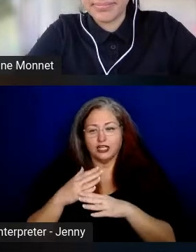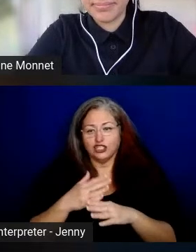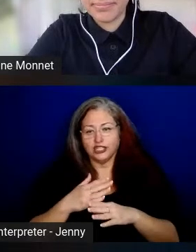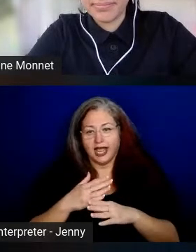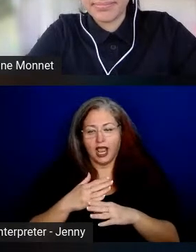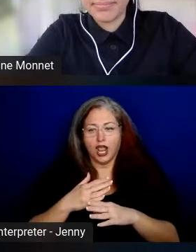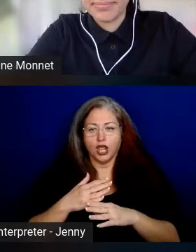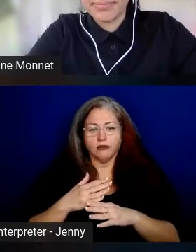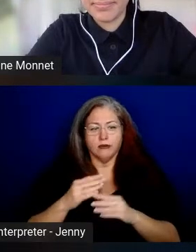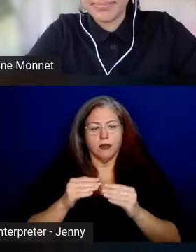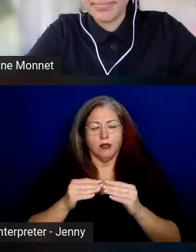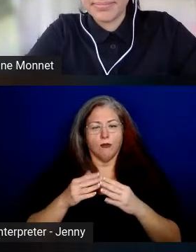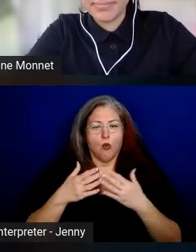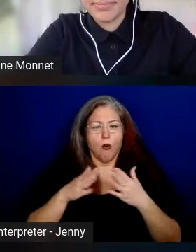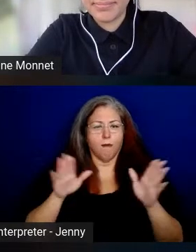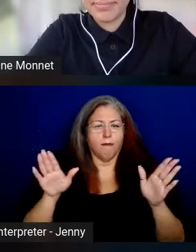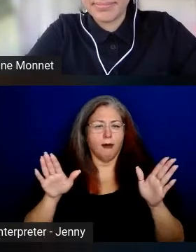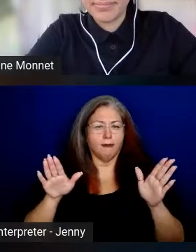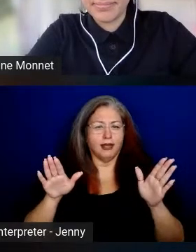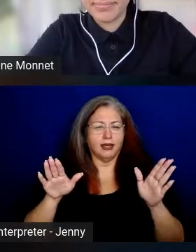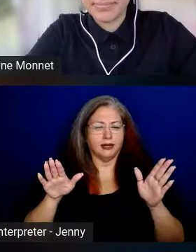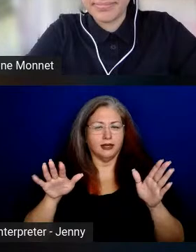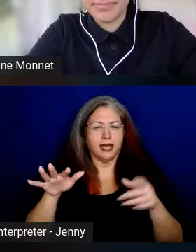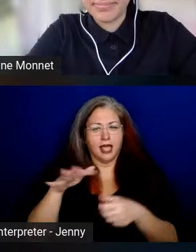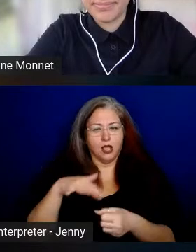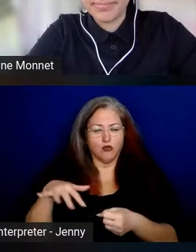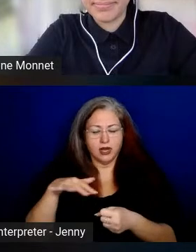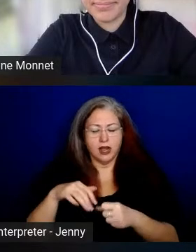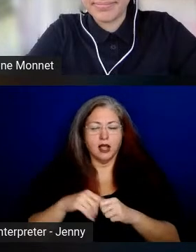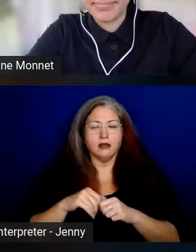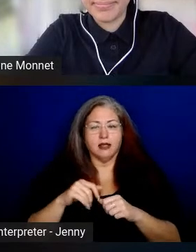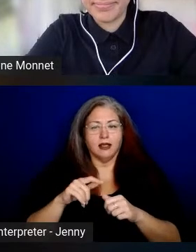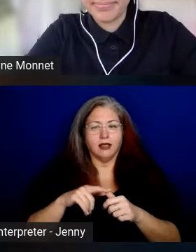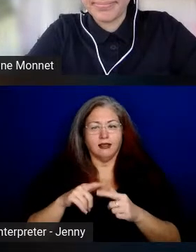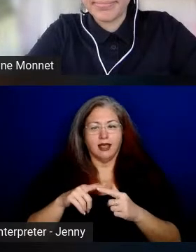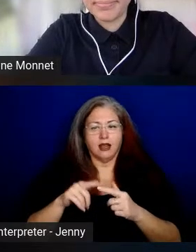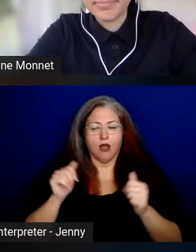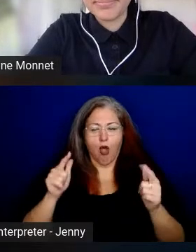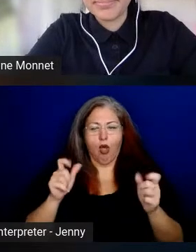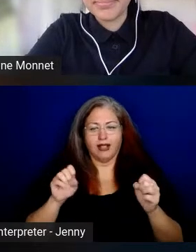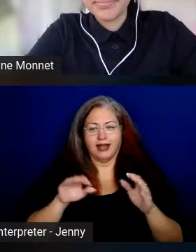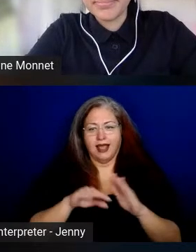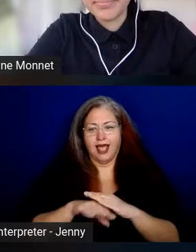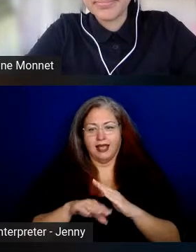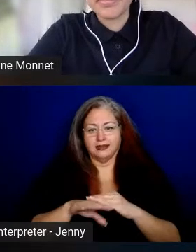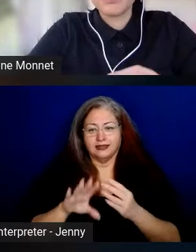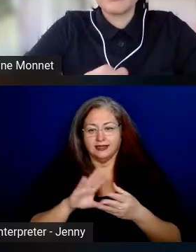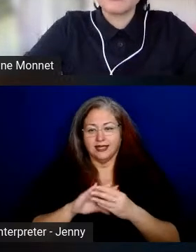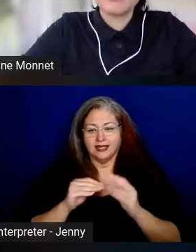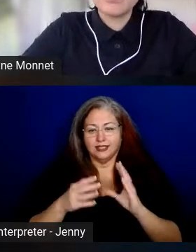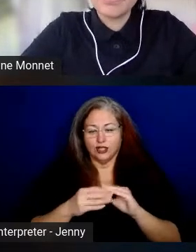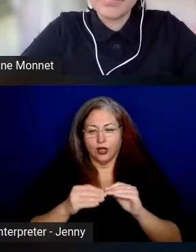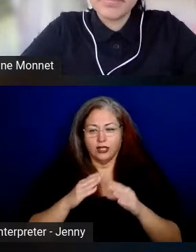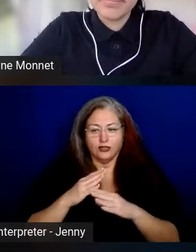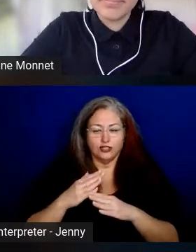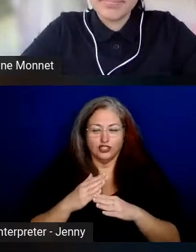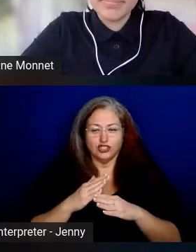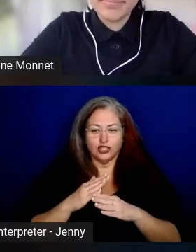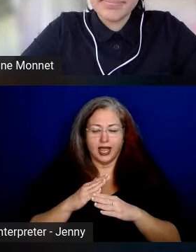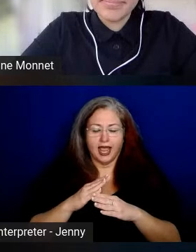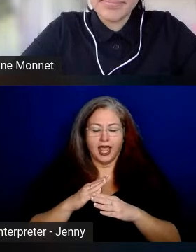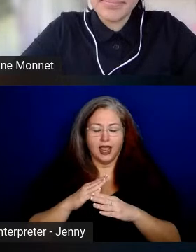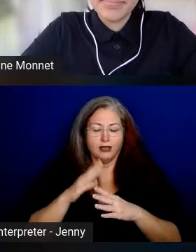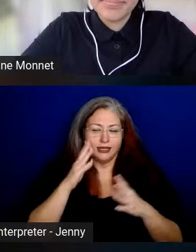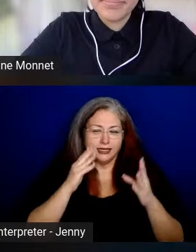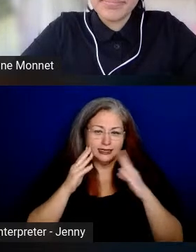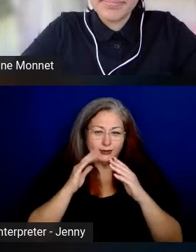public platform. Mm-hmm. And then, you know, we can all access the story and share our insights and experiences